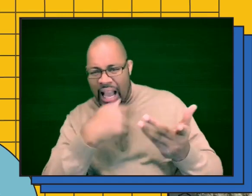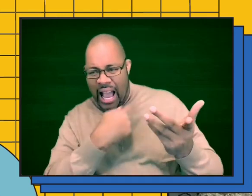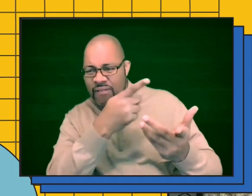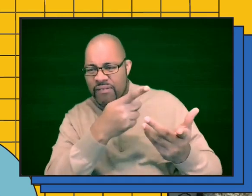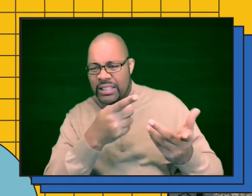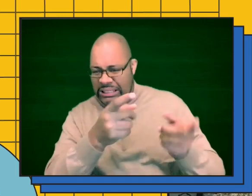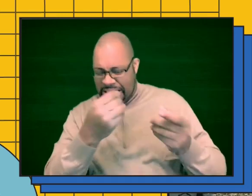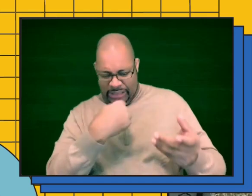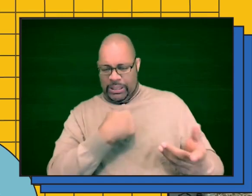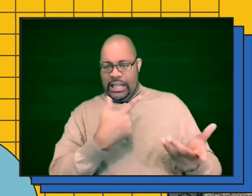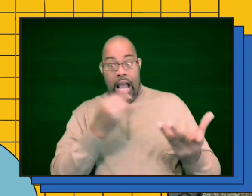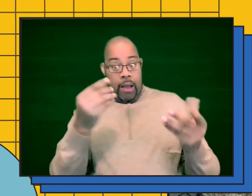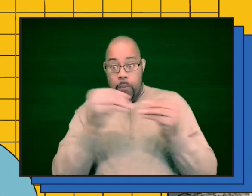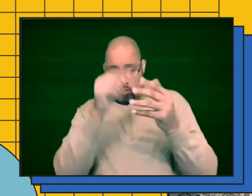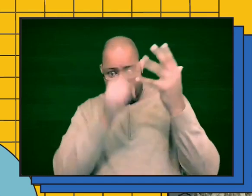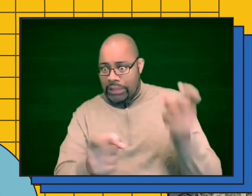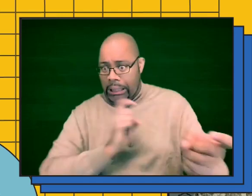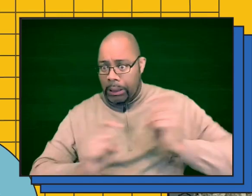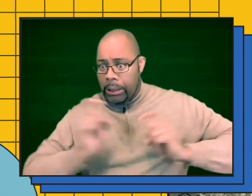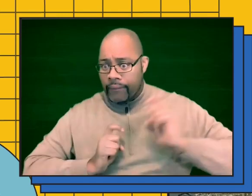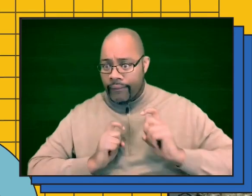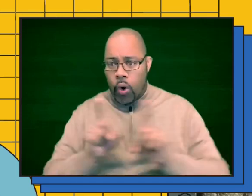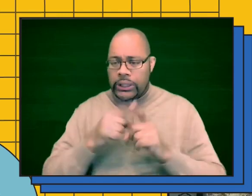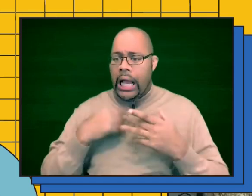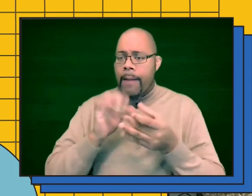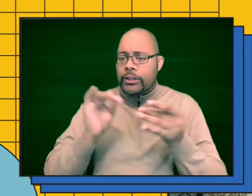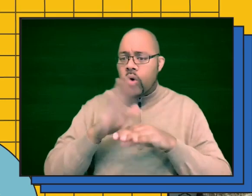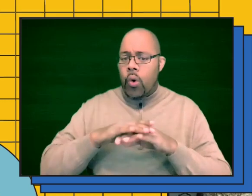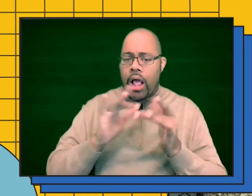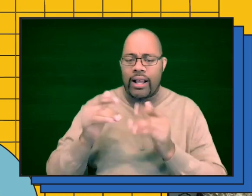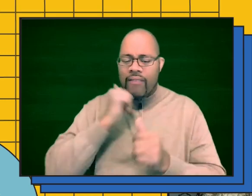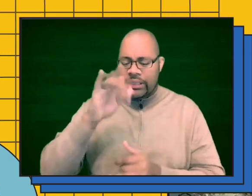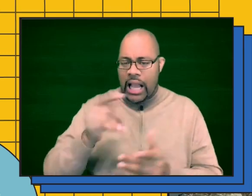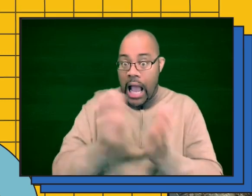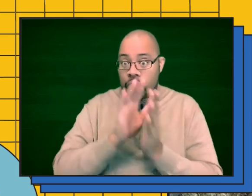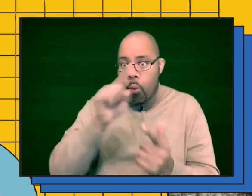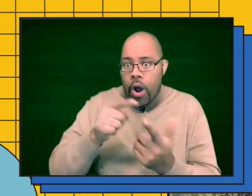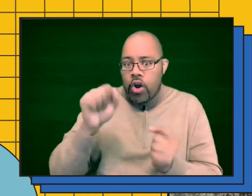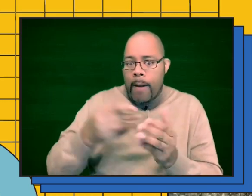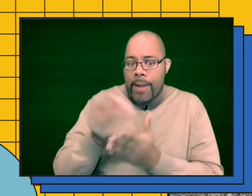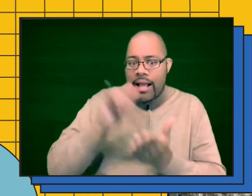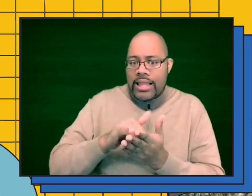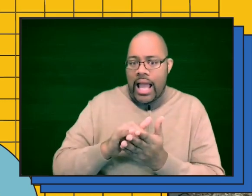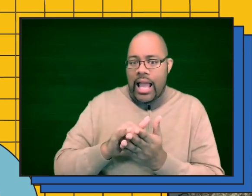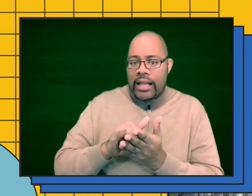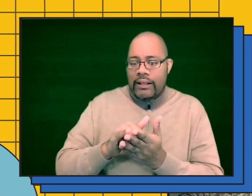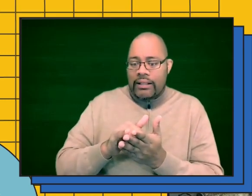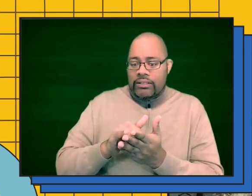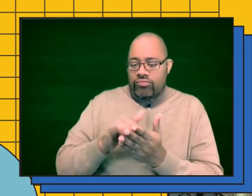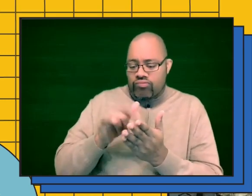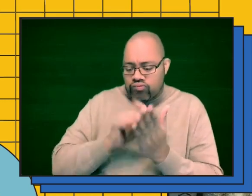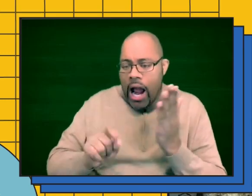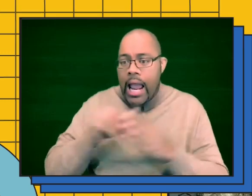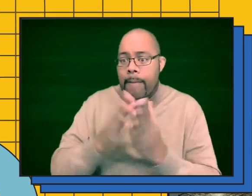there. And more. I also got messages online every day asking when and where they could buy these reflections